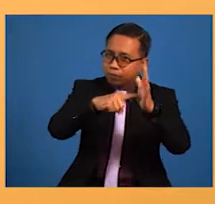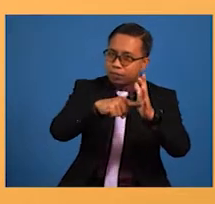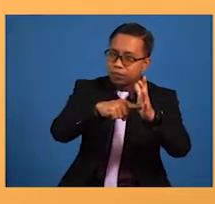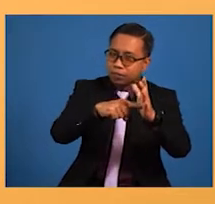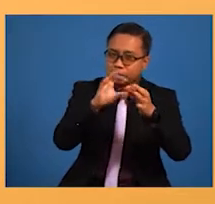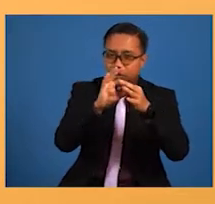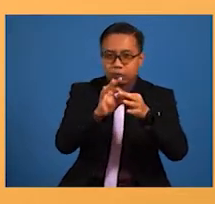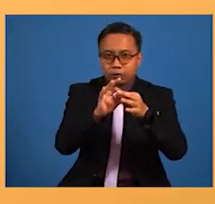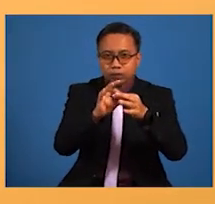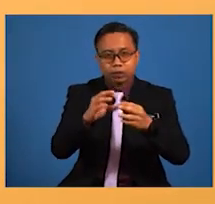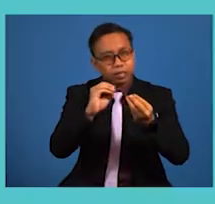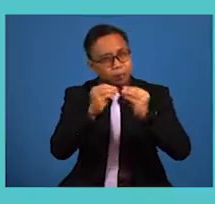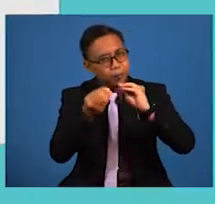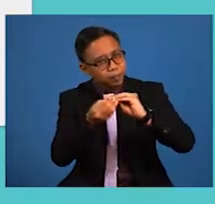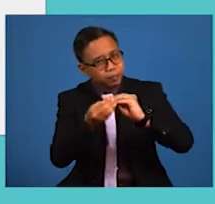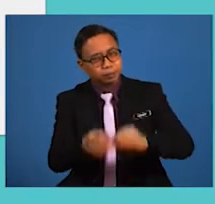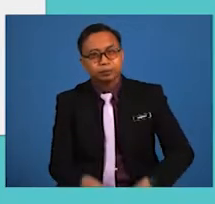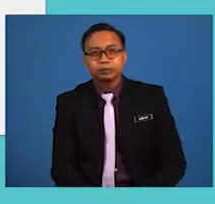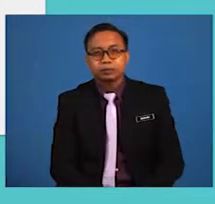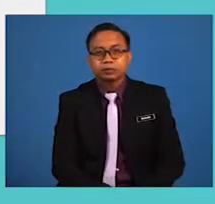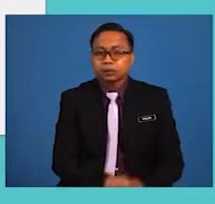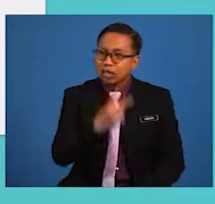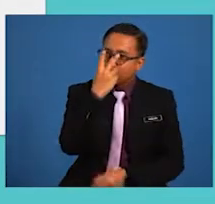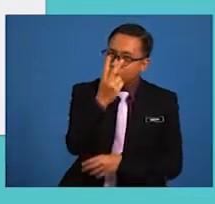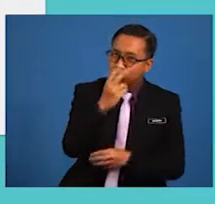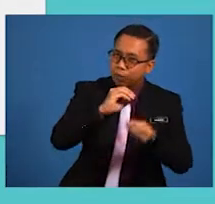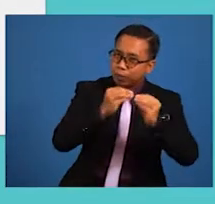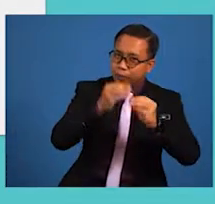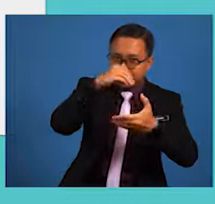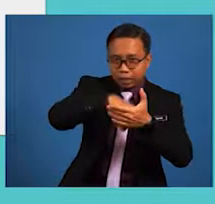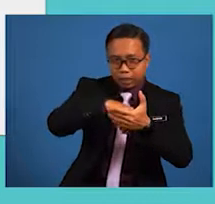of course, a number. Look at the number in the graph.